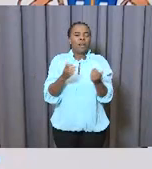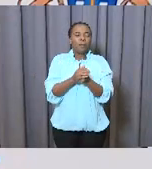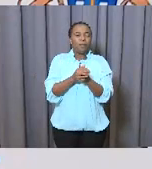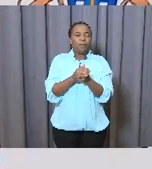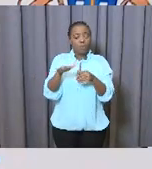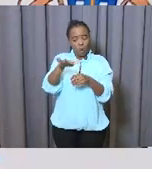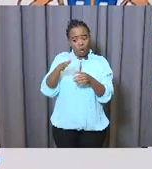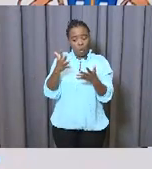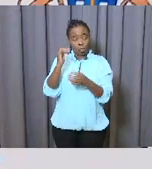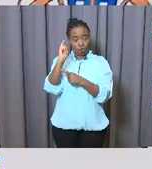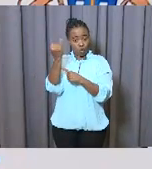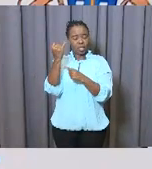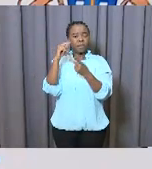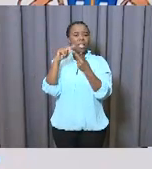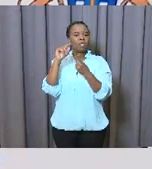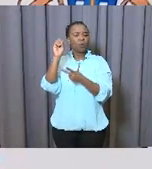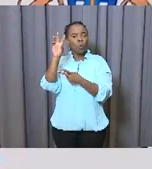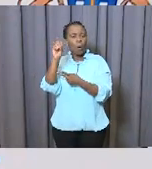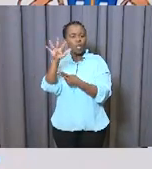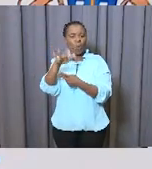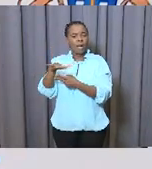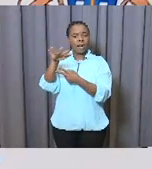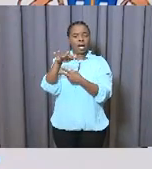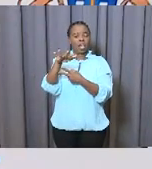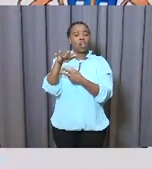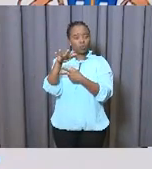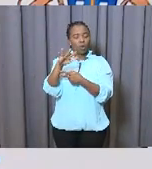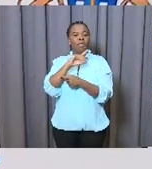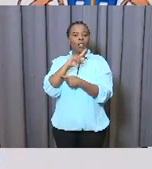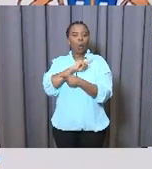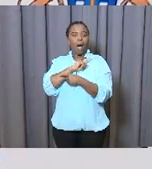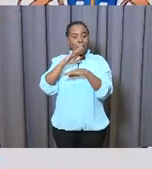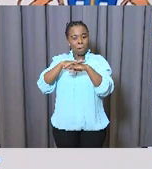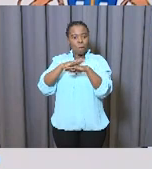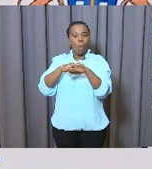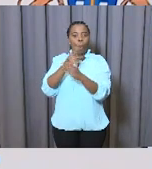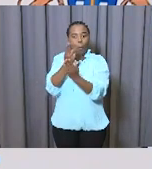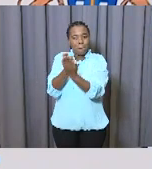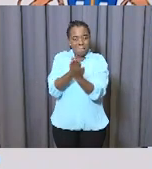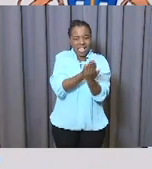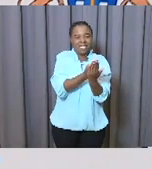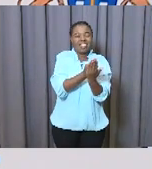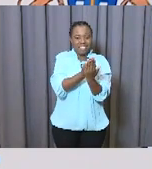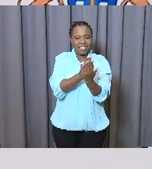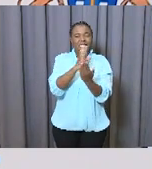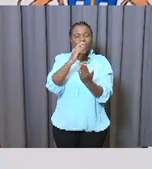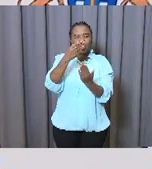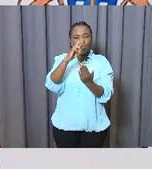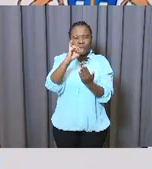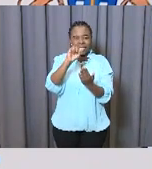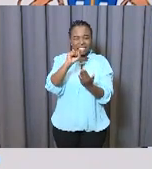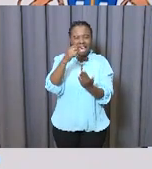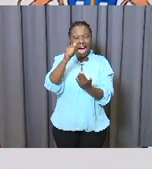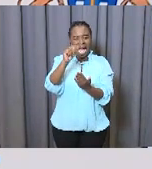in Johannesburg, in the Soweto area? That's why we are increasing the number of beds at Chris Hani Baragwanath.